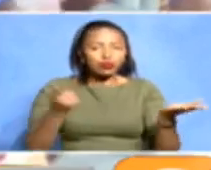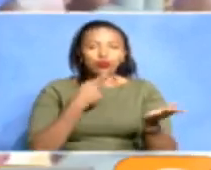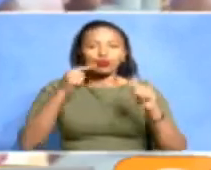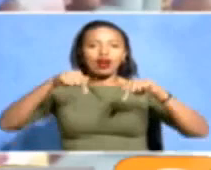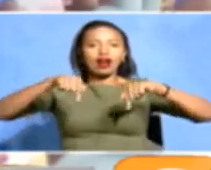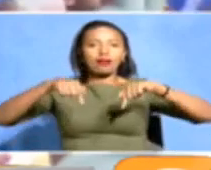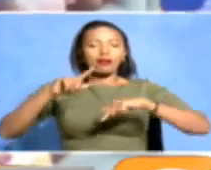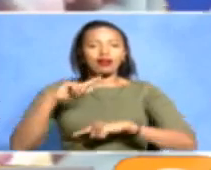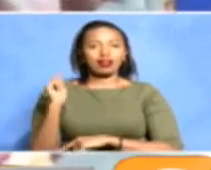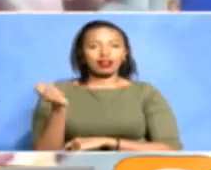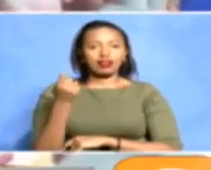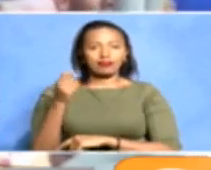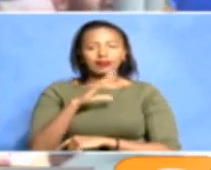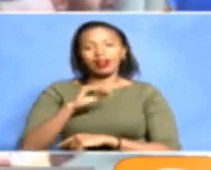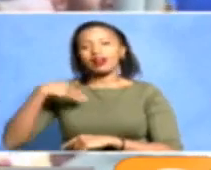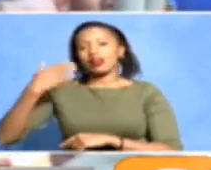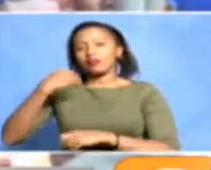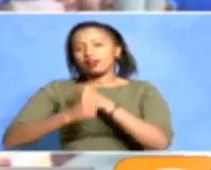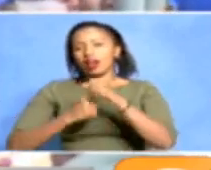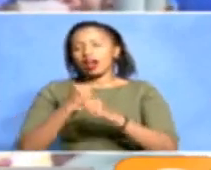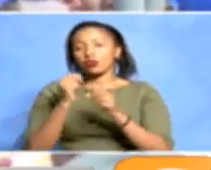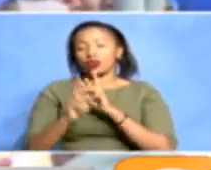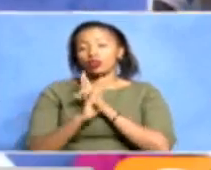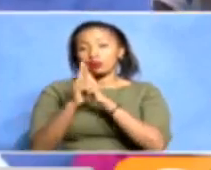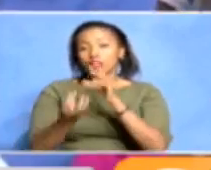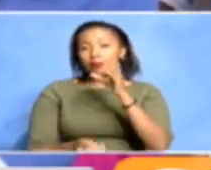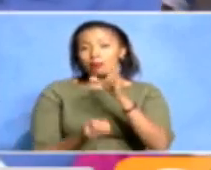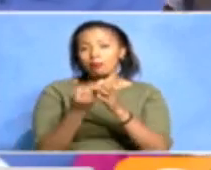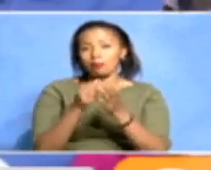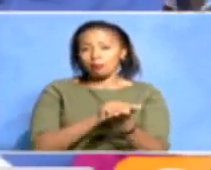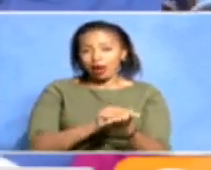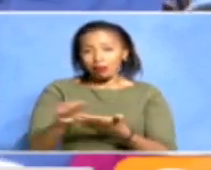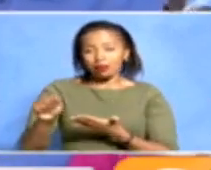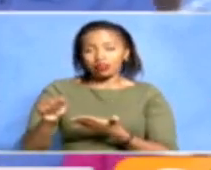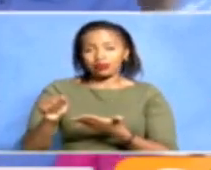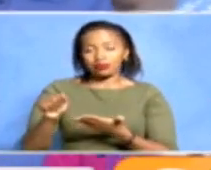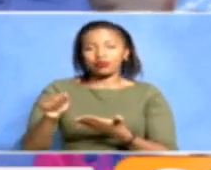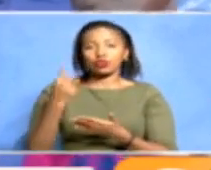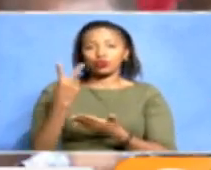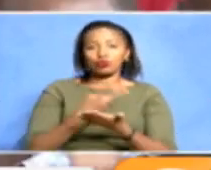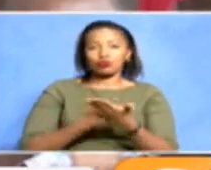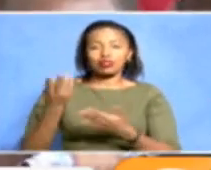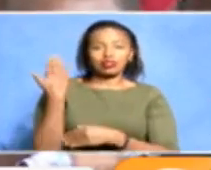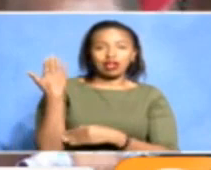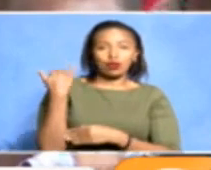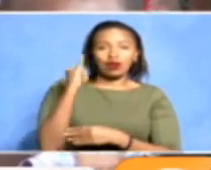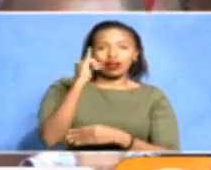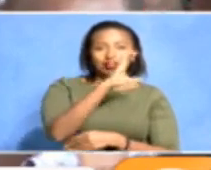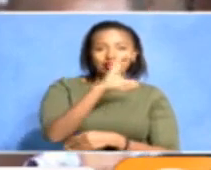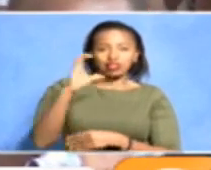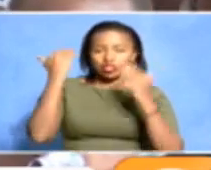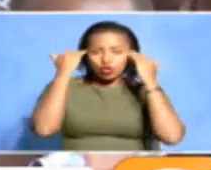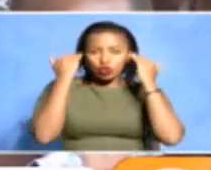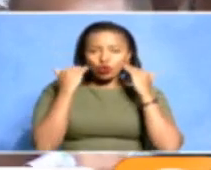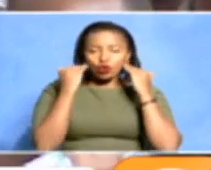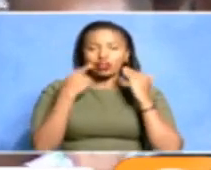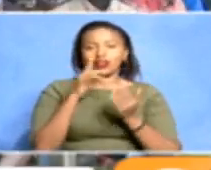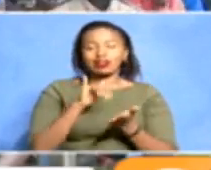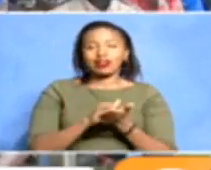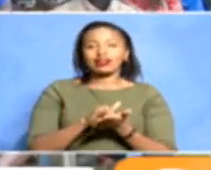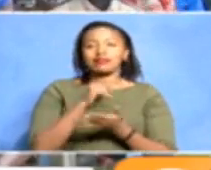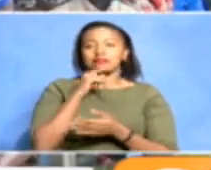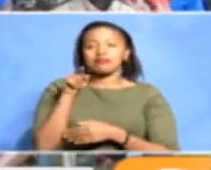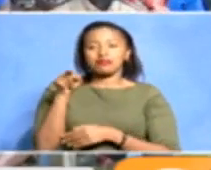Kenya. In its annual report published 2 weeks ago, the International Criminal Court says that Chief Prosecutor Fatou